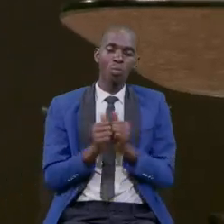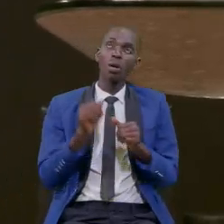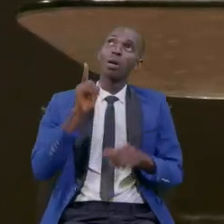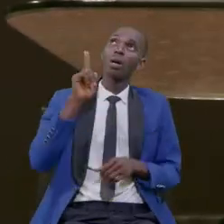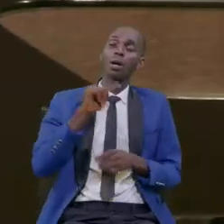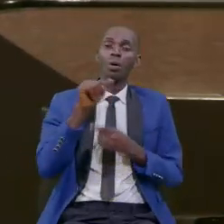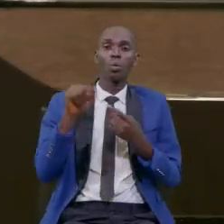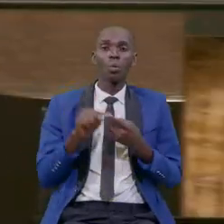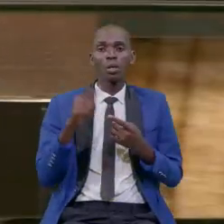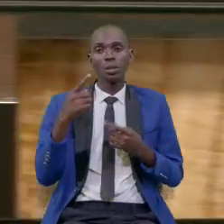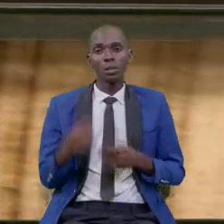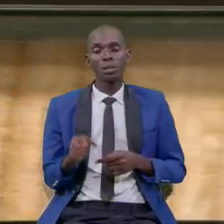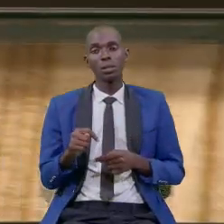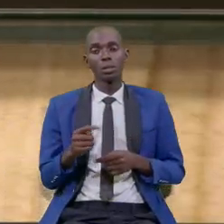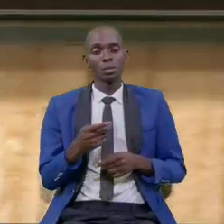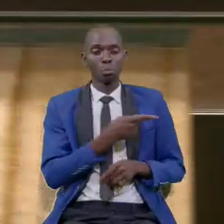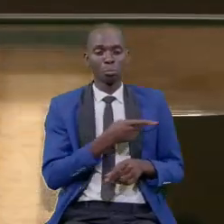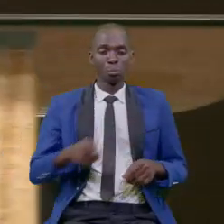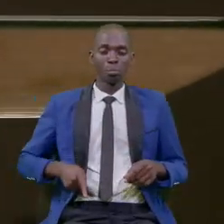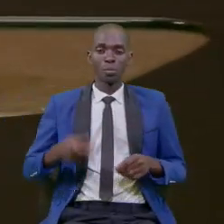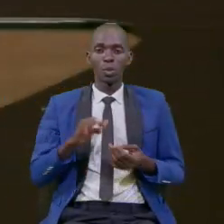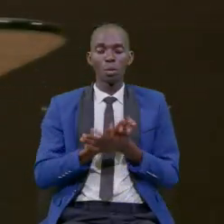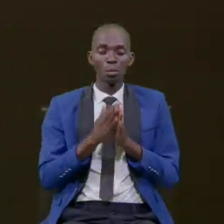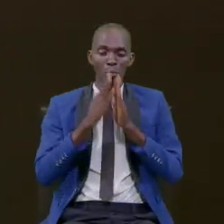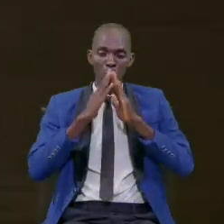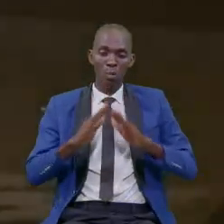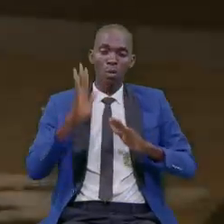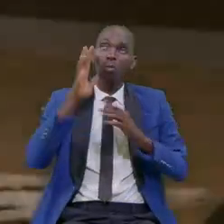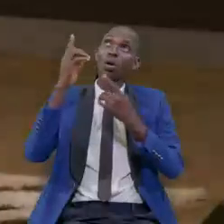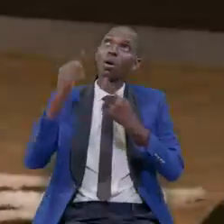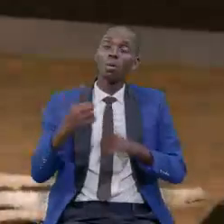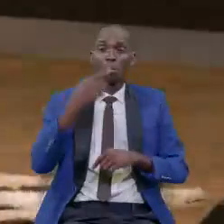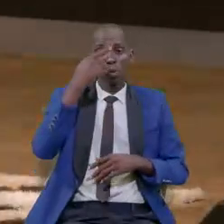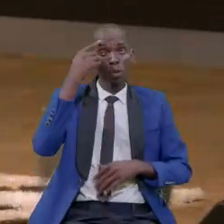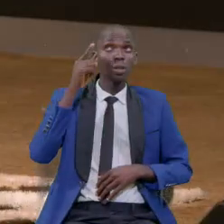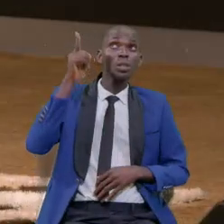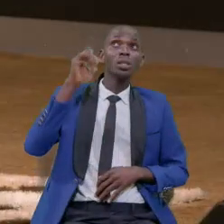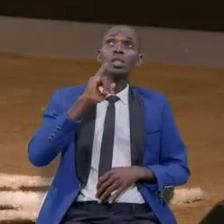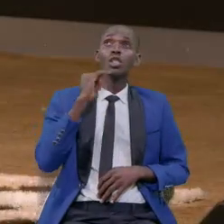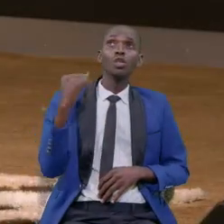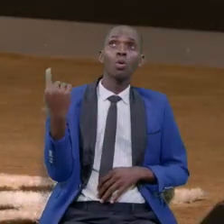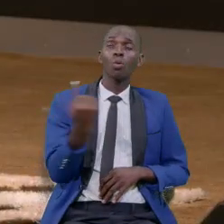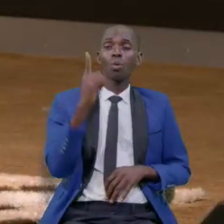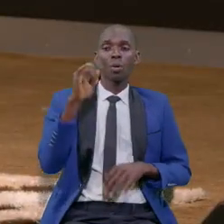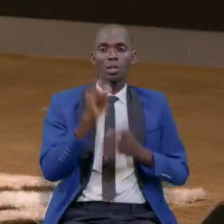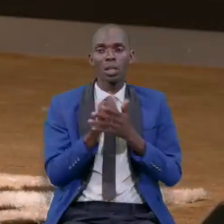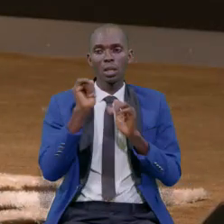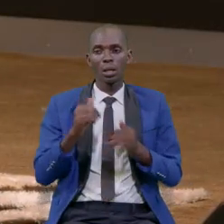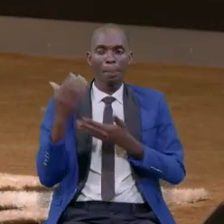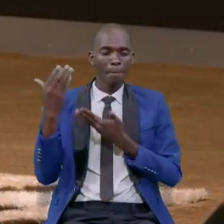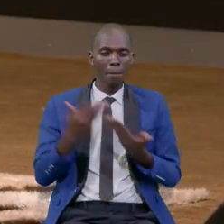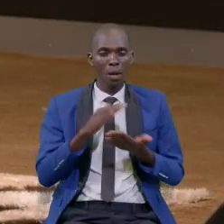the peace, the Prince of Peace shall come, because he's the only one that can bring peace on